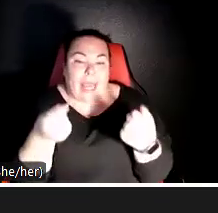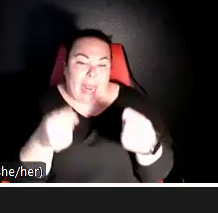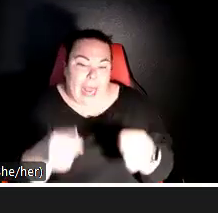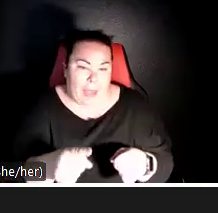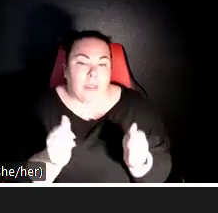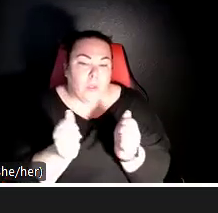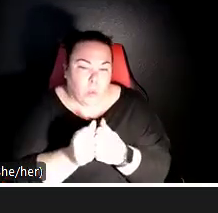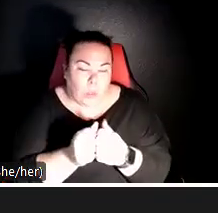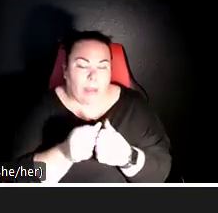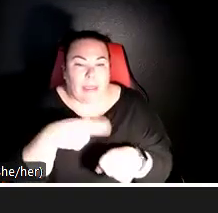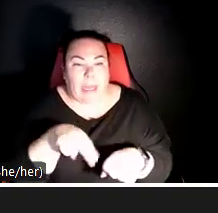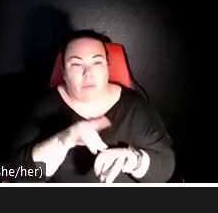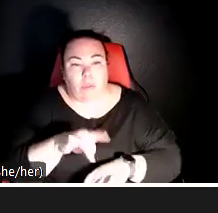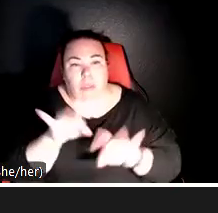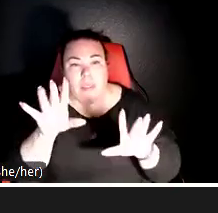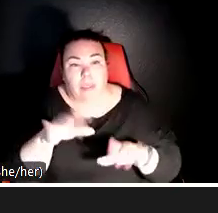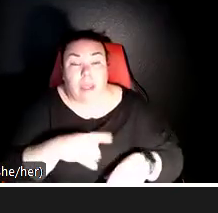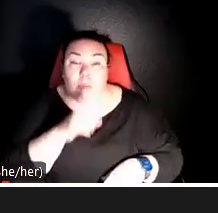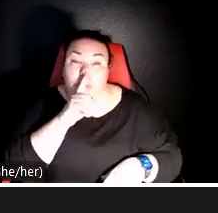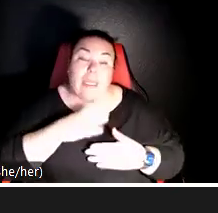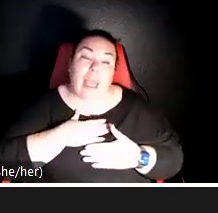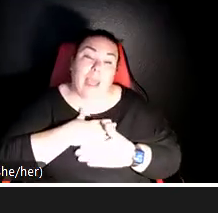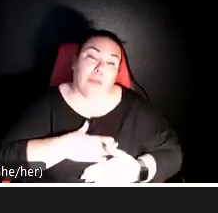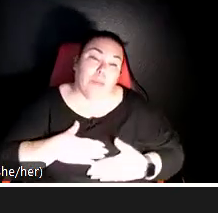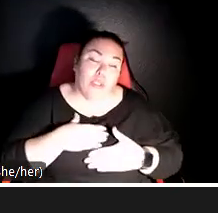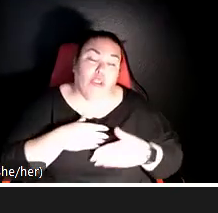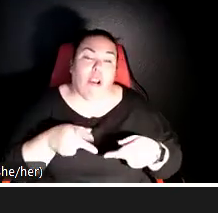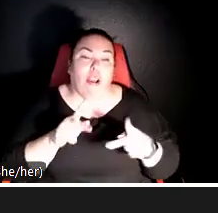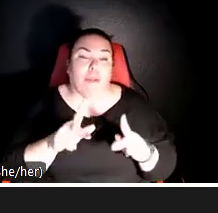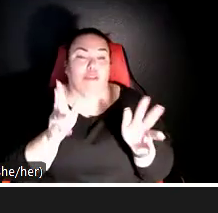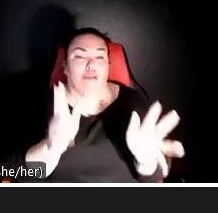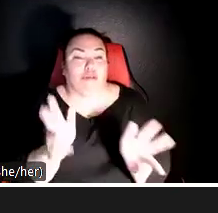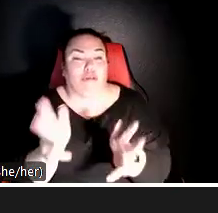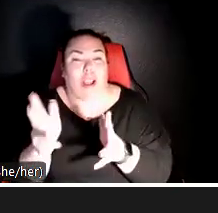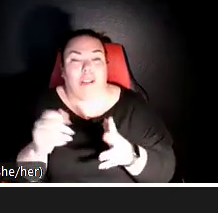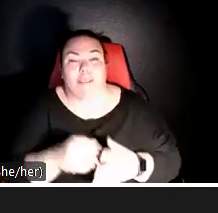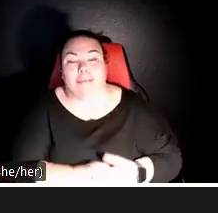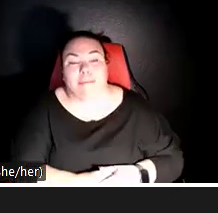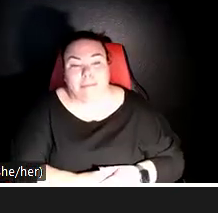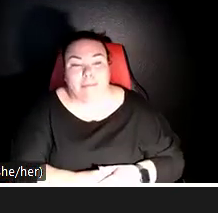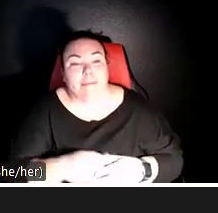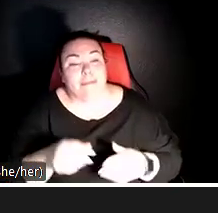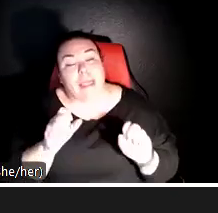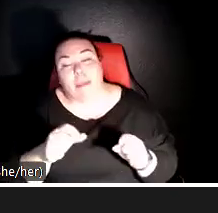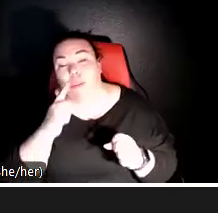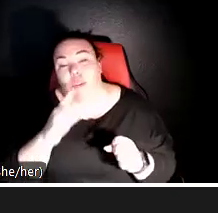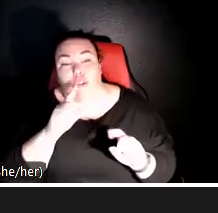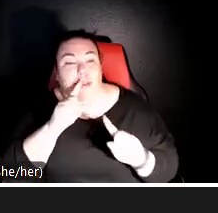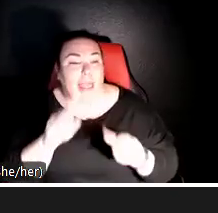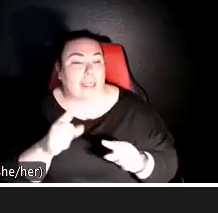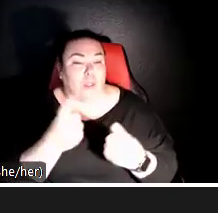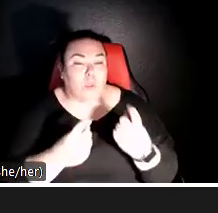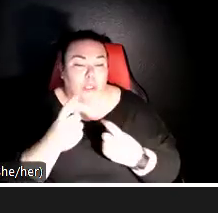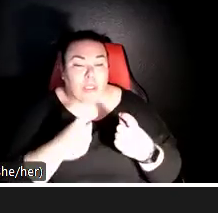And I really appreciate the opportunity to chat, and I'm happy to answer questions. And of course, I'll be here through the